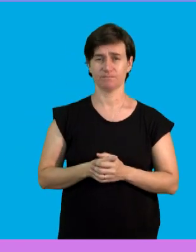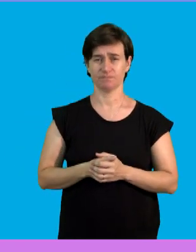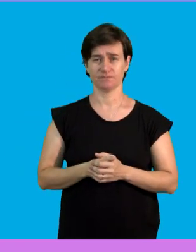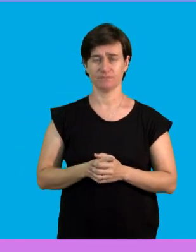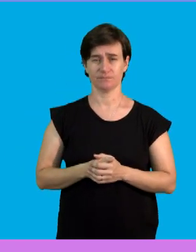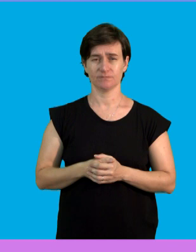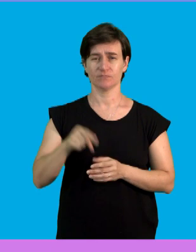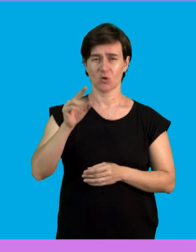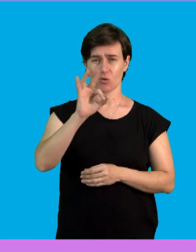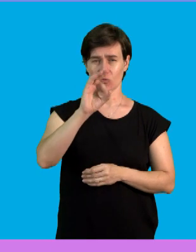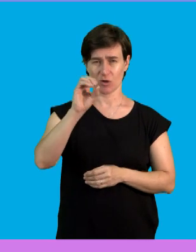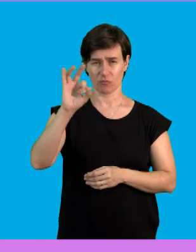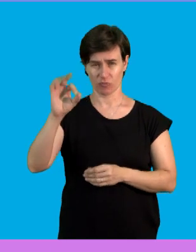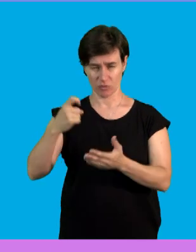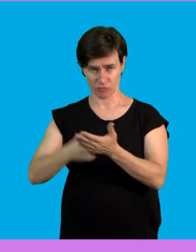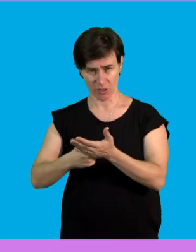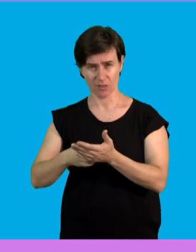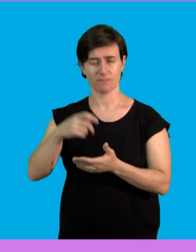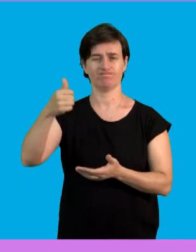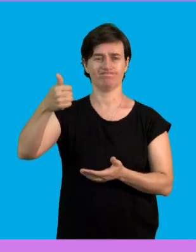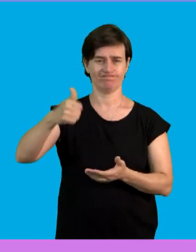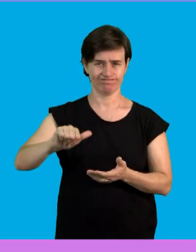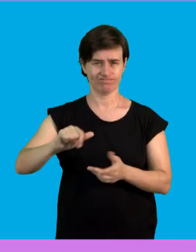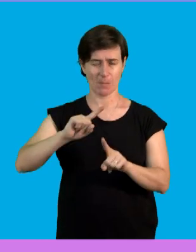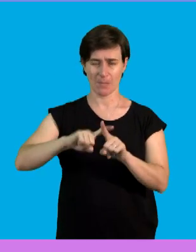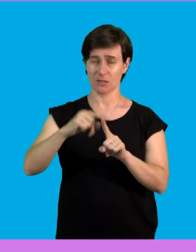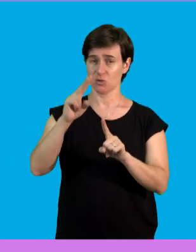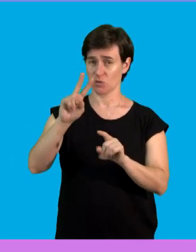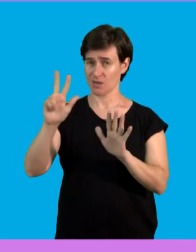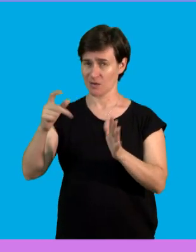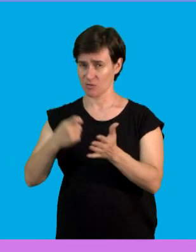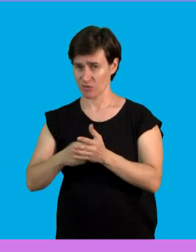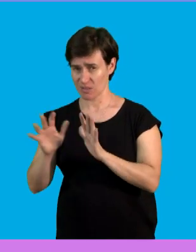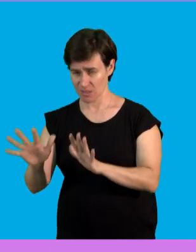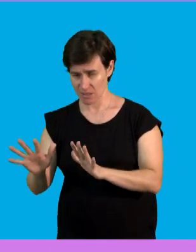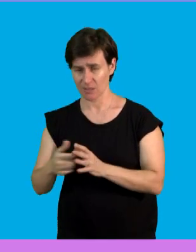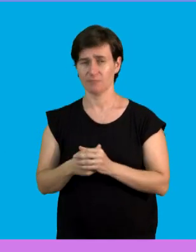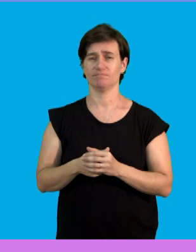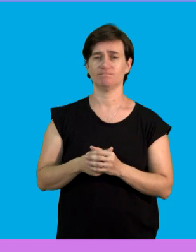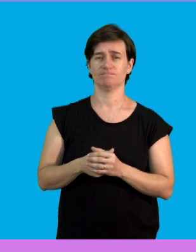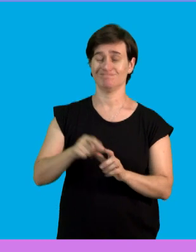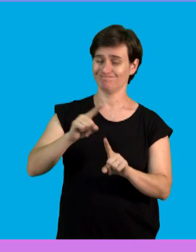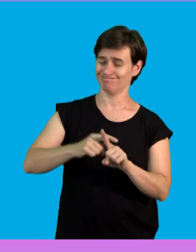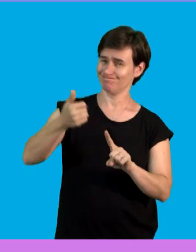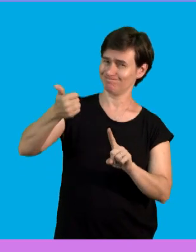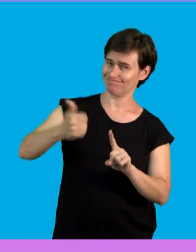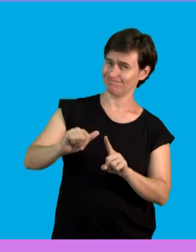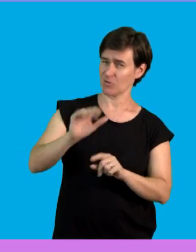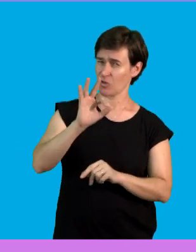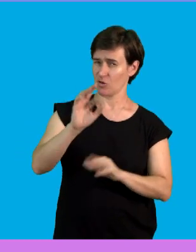303 Rand plus the 28 Rand 10 plus the 37 Rand